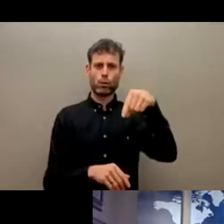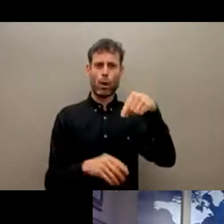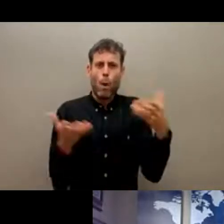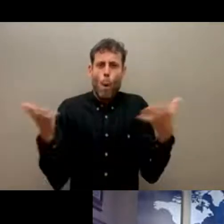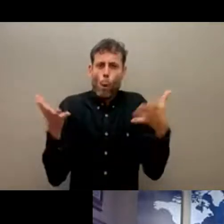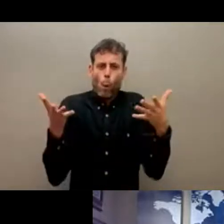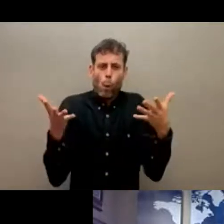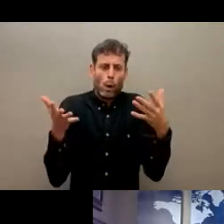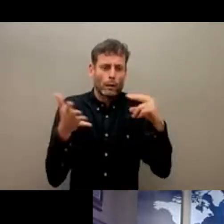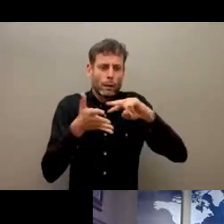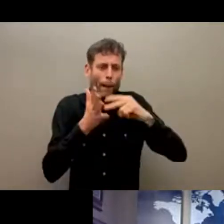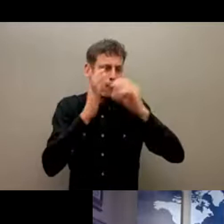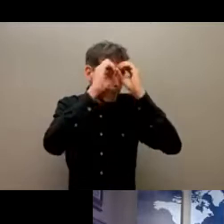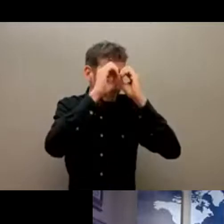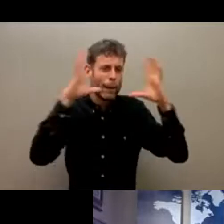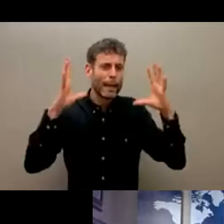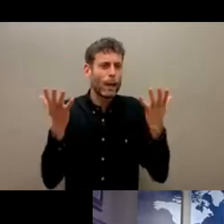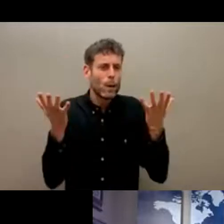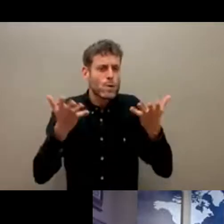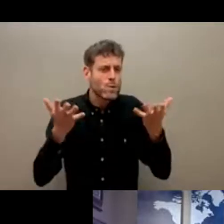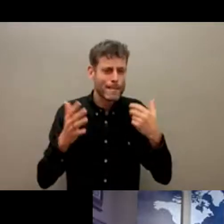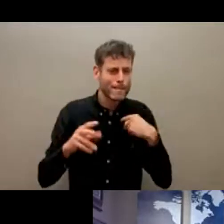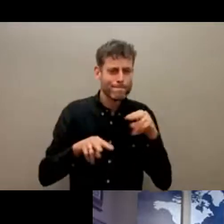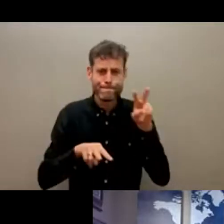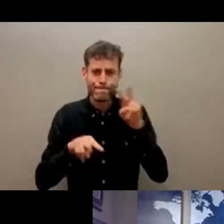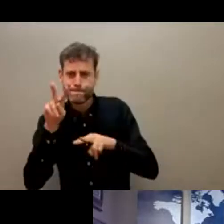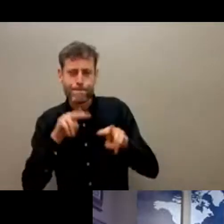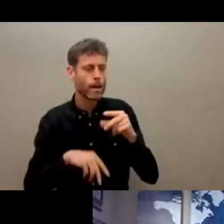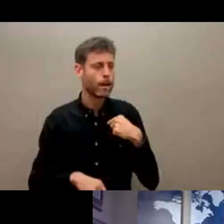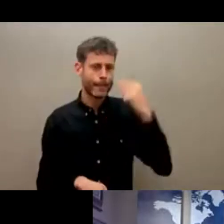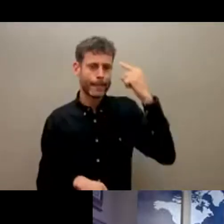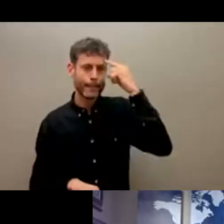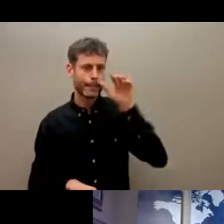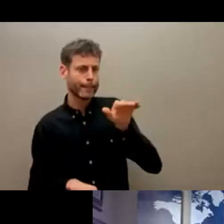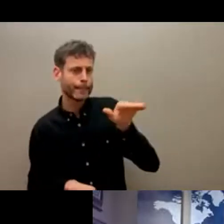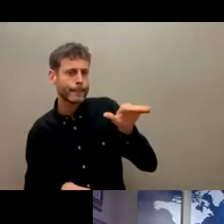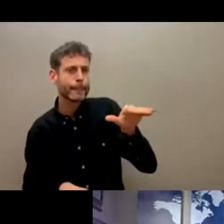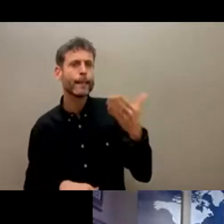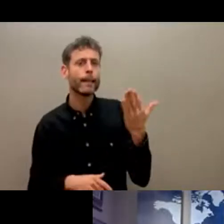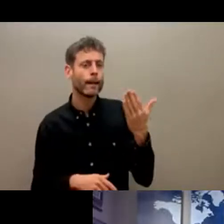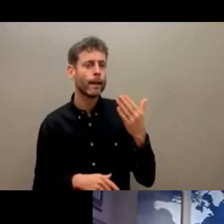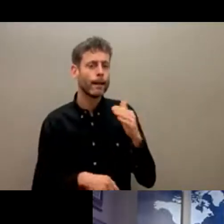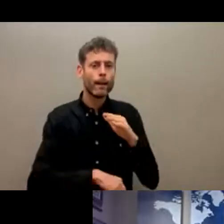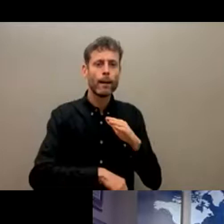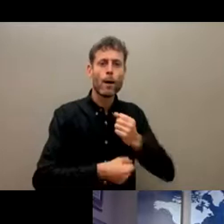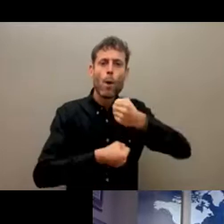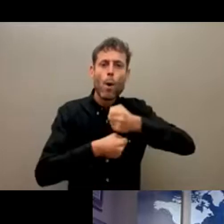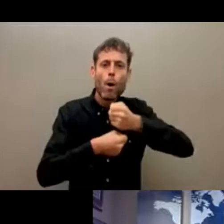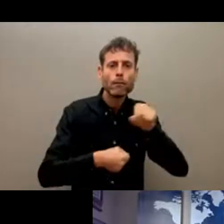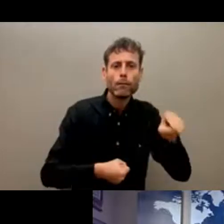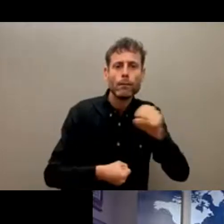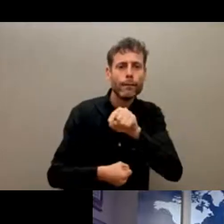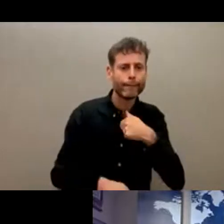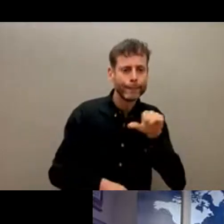get clarified. We had to start talking about it with staff, and we started to do an evaluation of